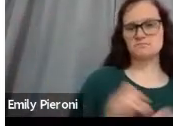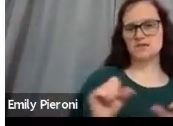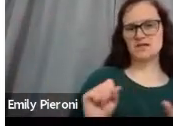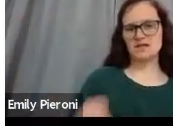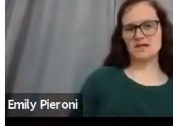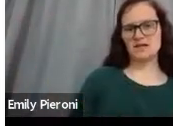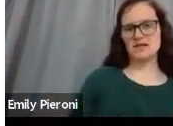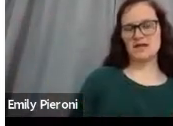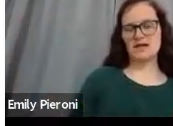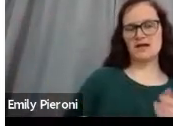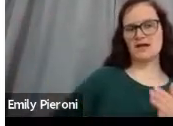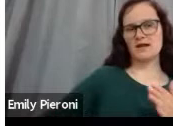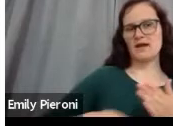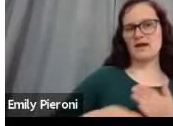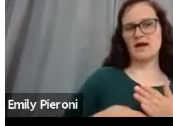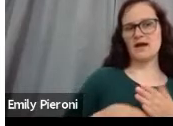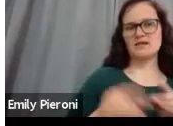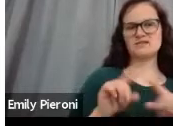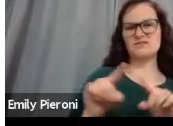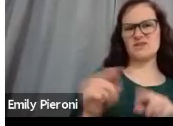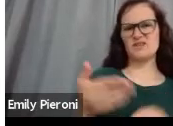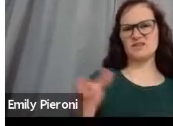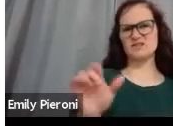the agricultural landscape.